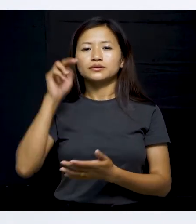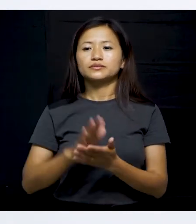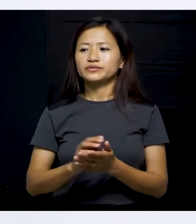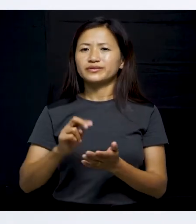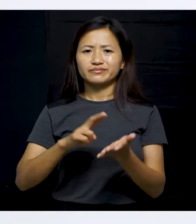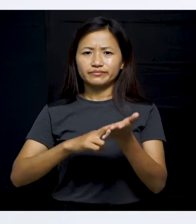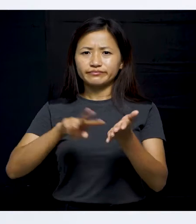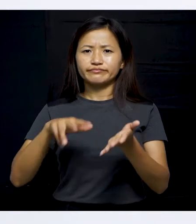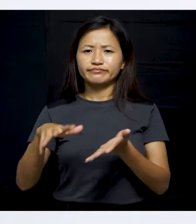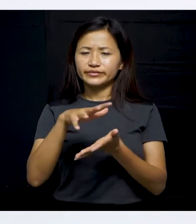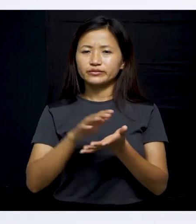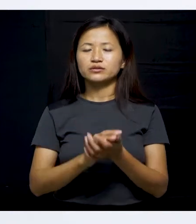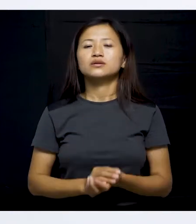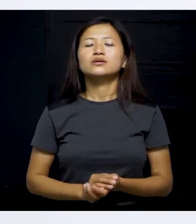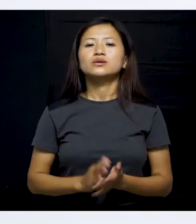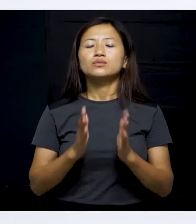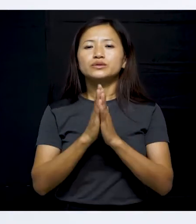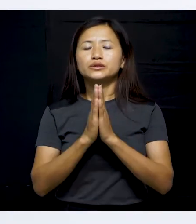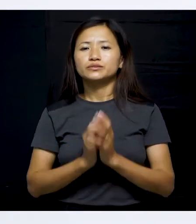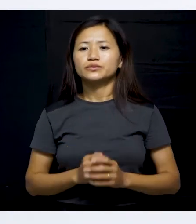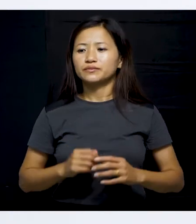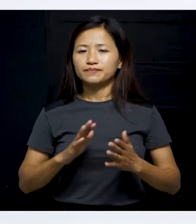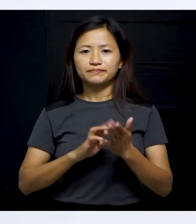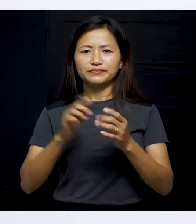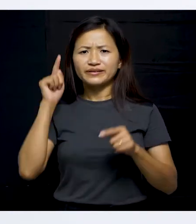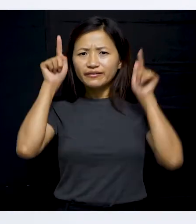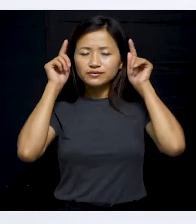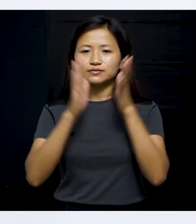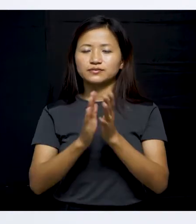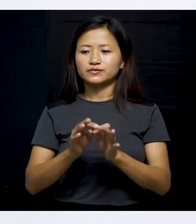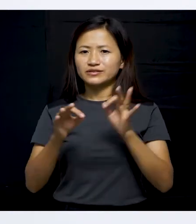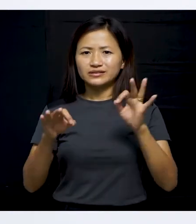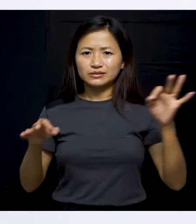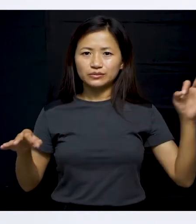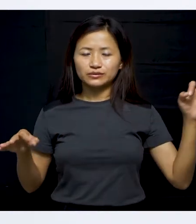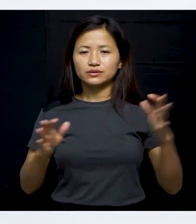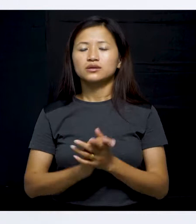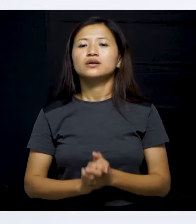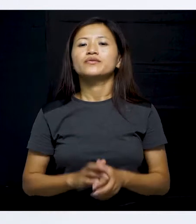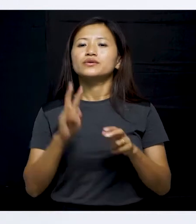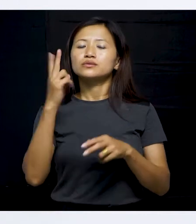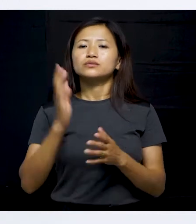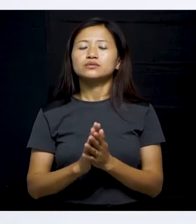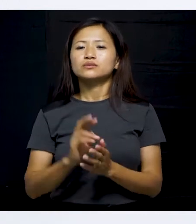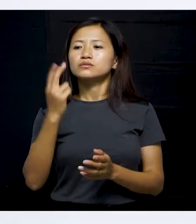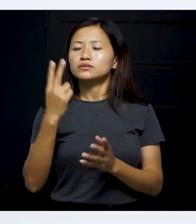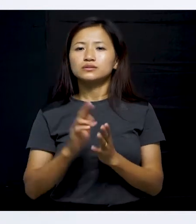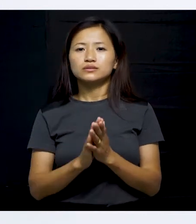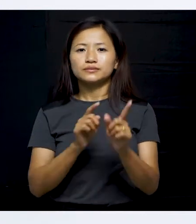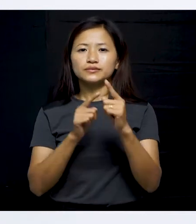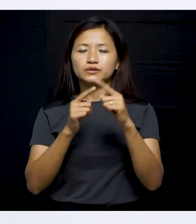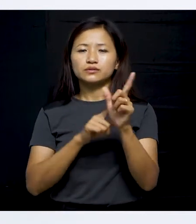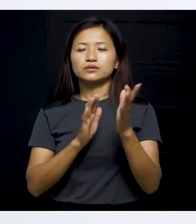they used to worship the evil spirits also. And they considered that there were two types of evil spirits.